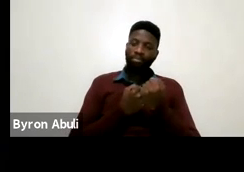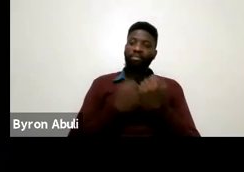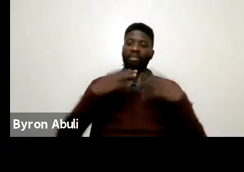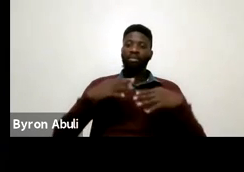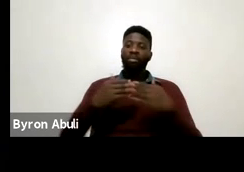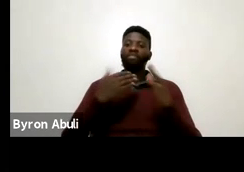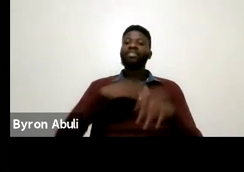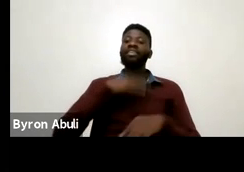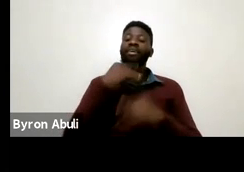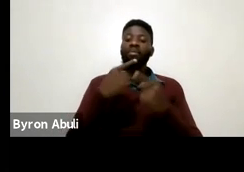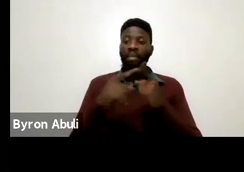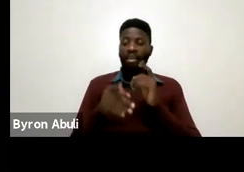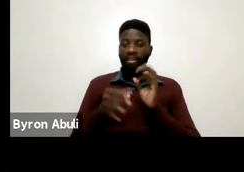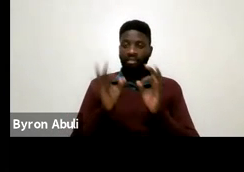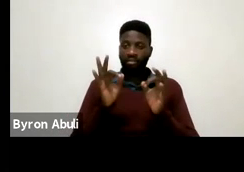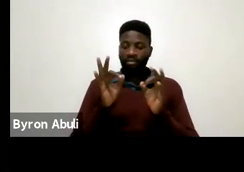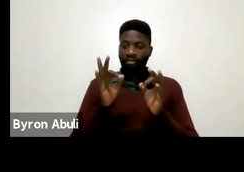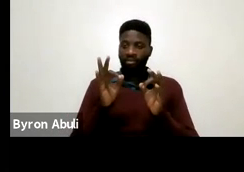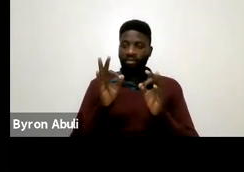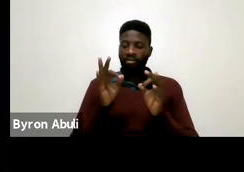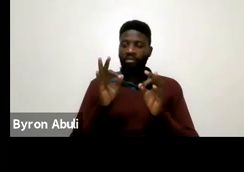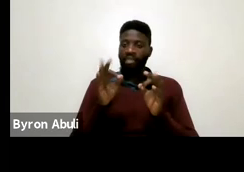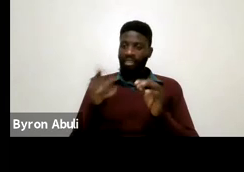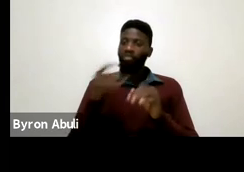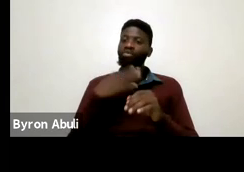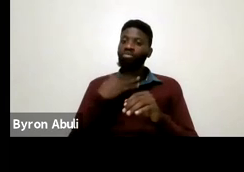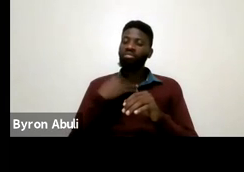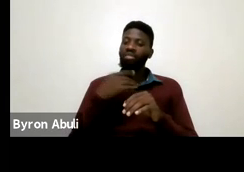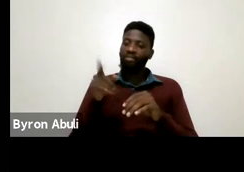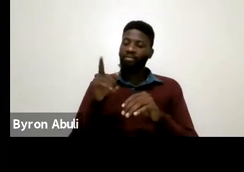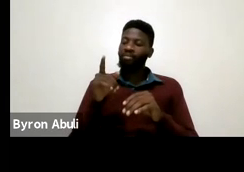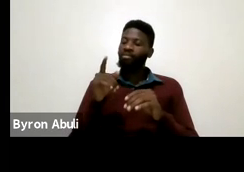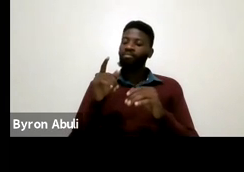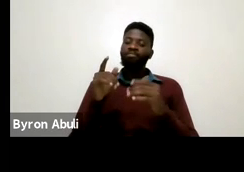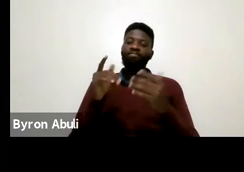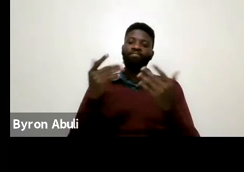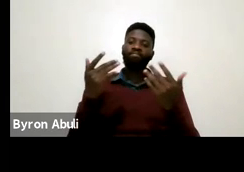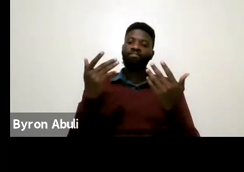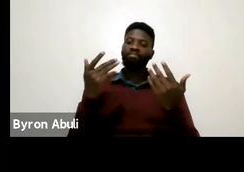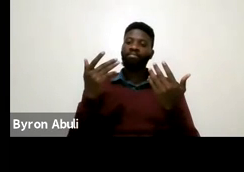inspire, you are holding the tick from the wrong side of it.